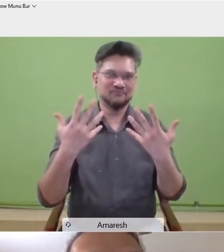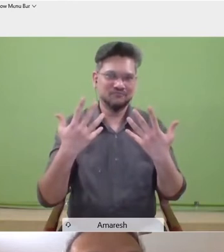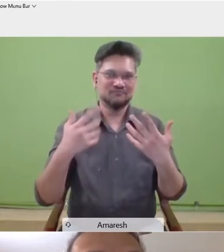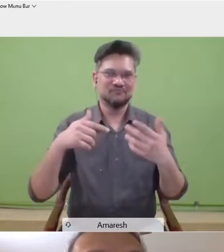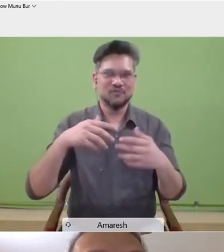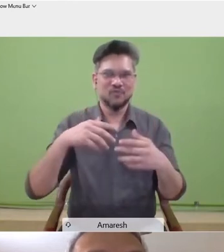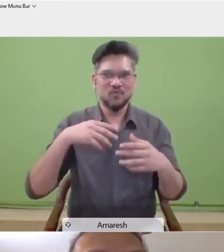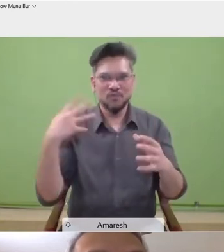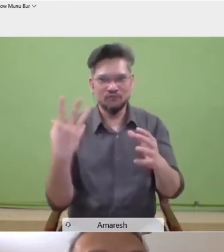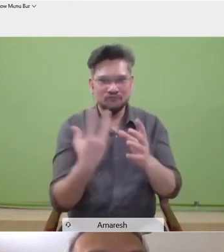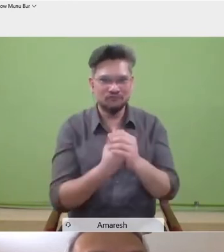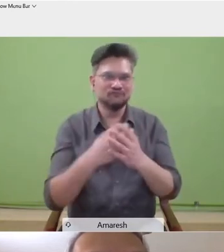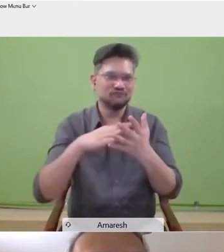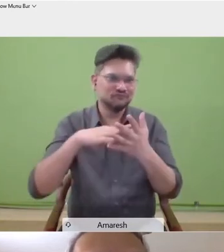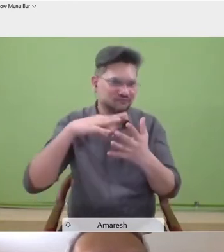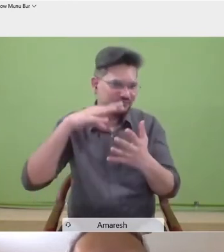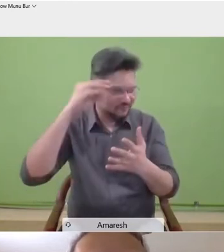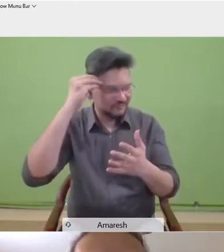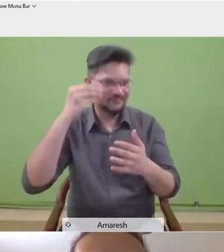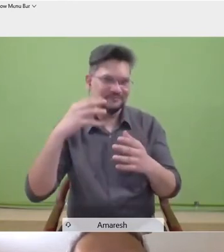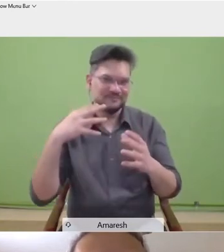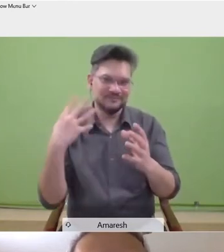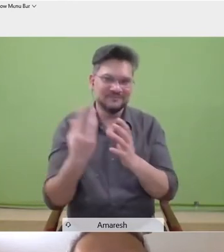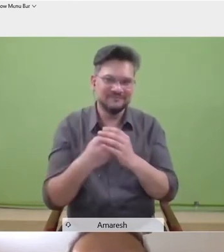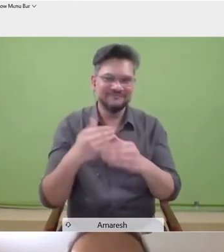together today we have uh